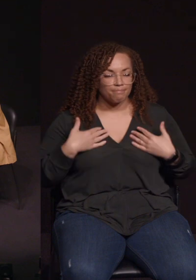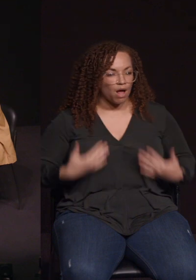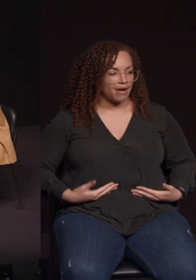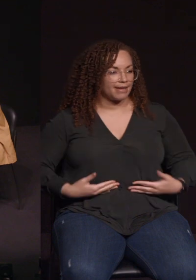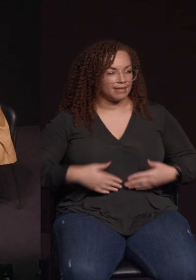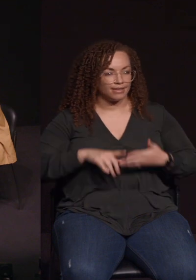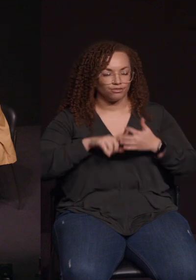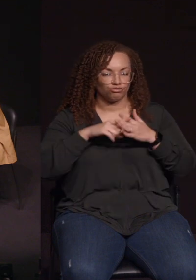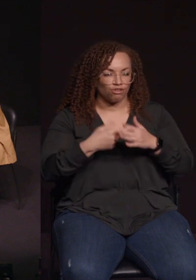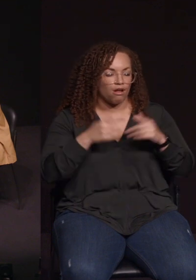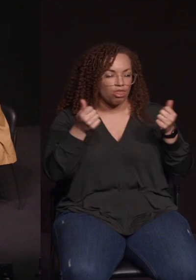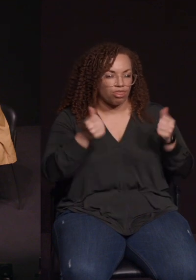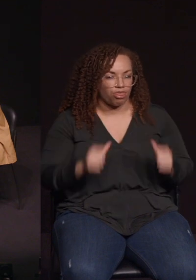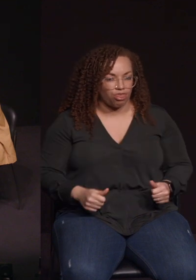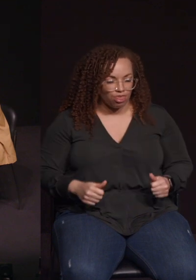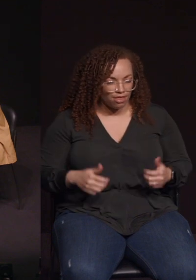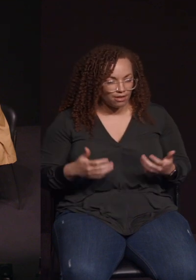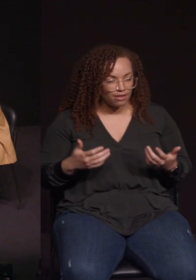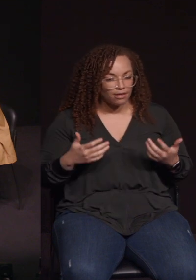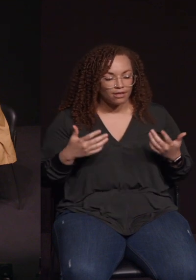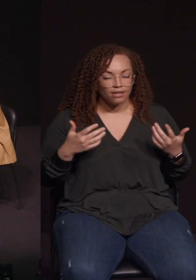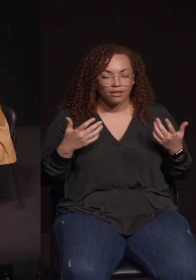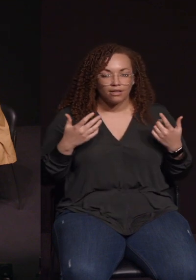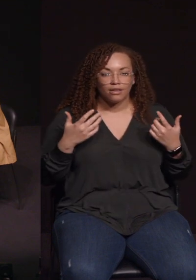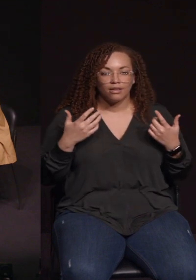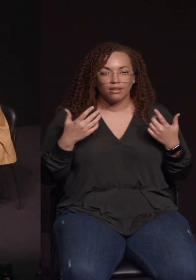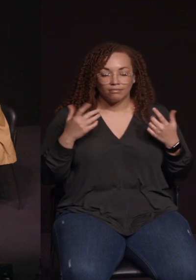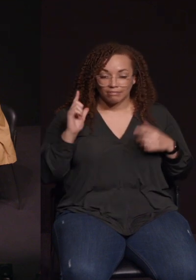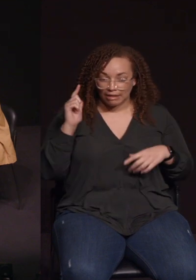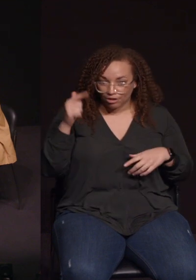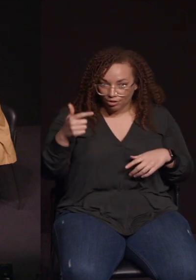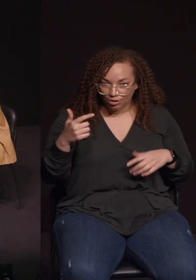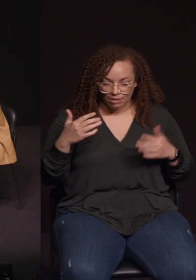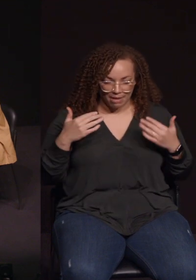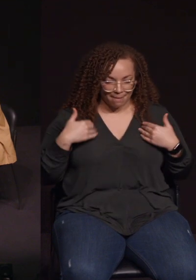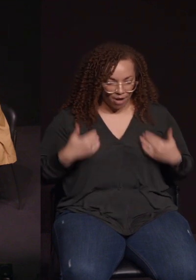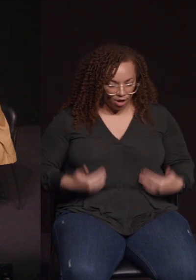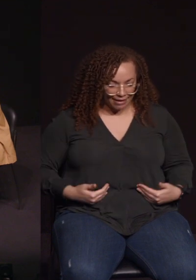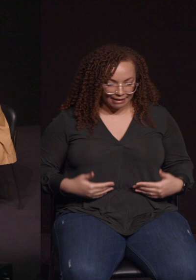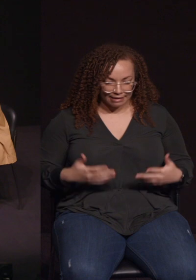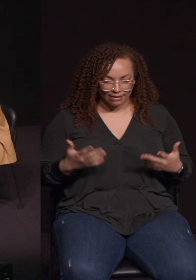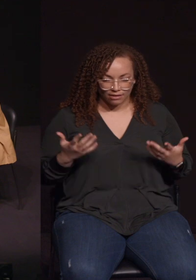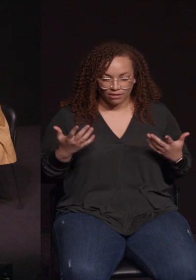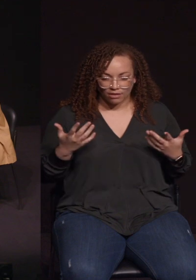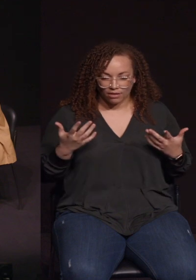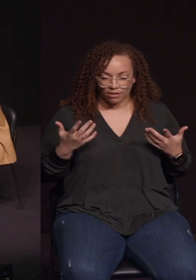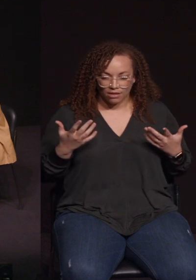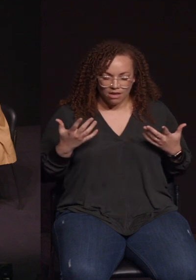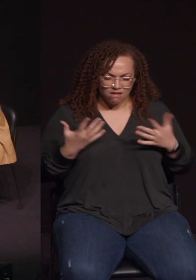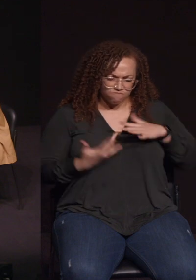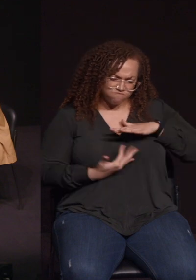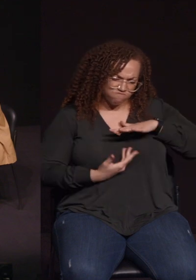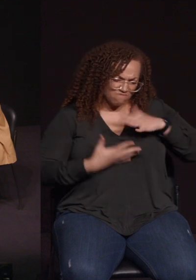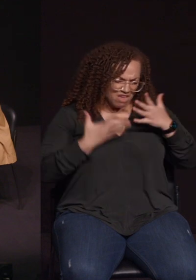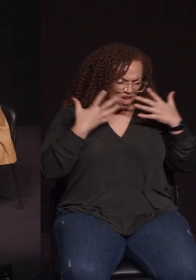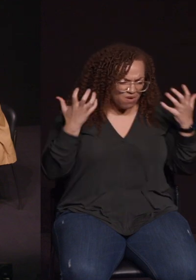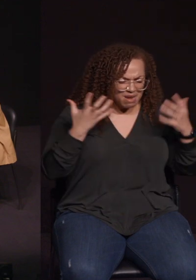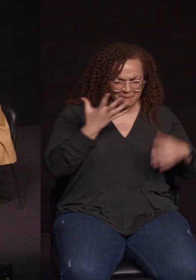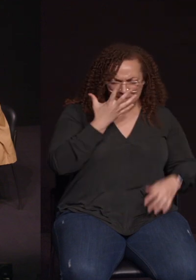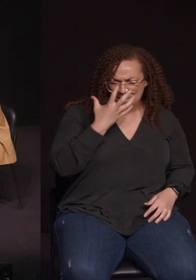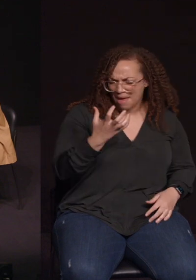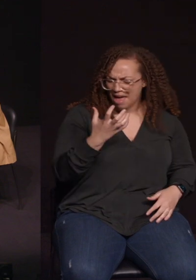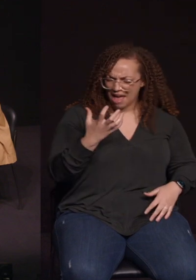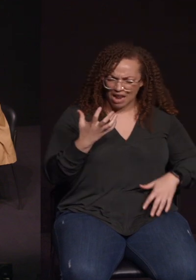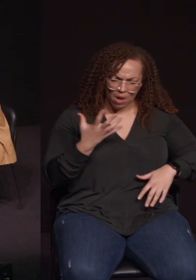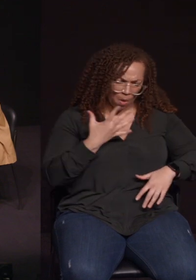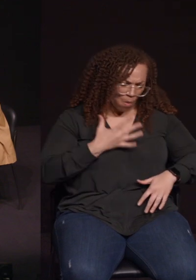started trying to calm down from being so amped and mad, my body like, hold on, I ain't felt like that in a